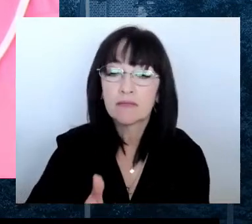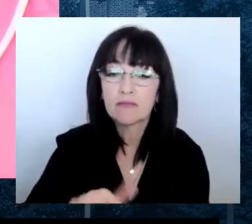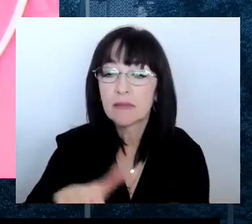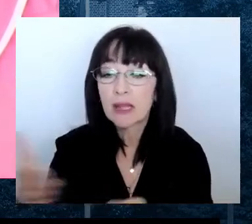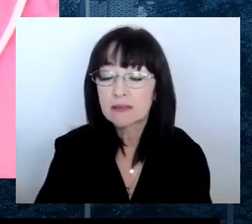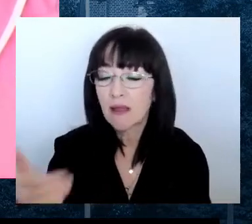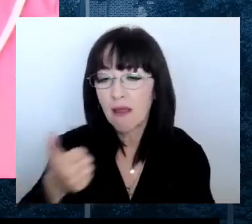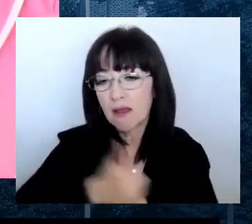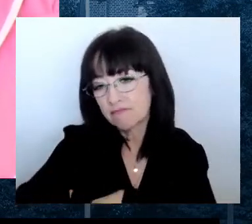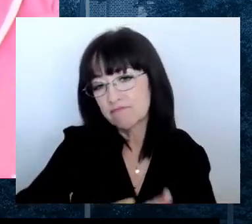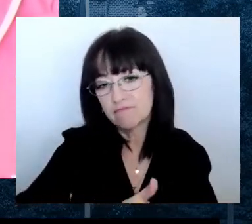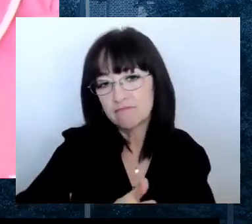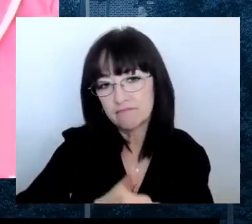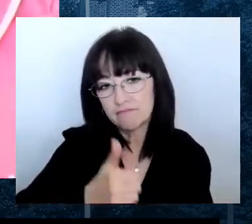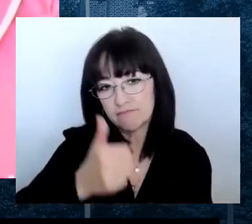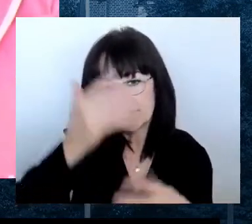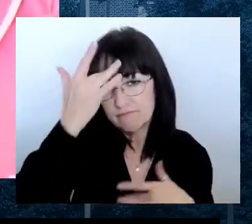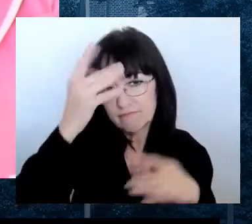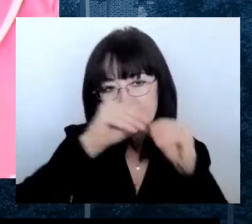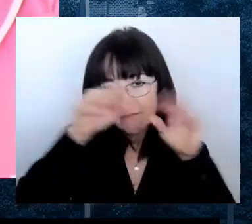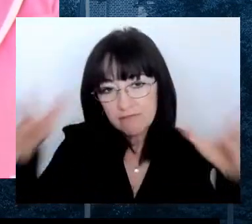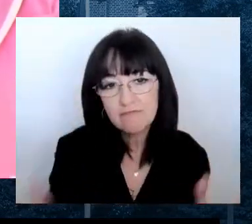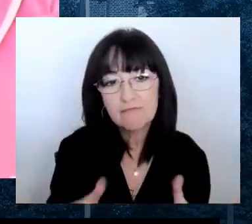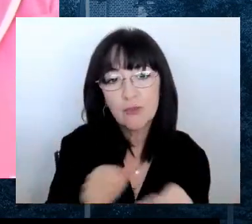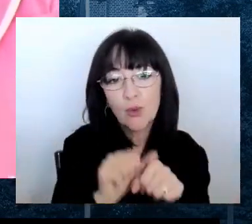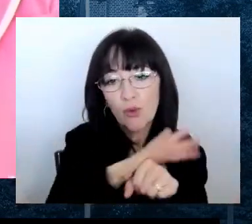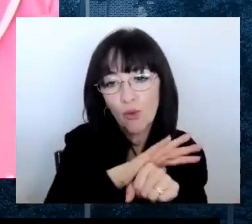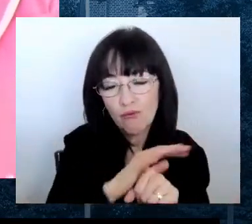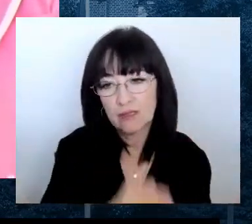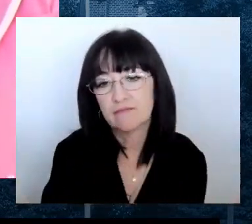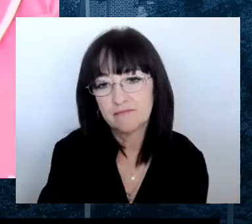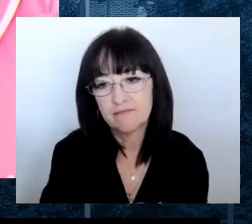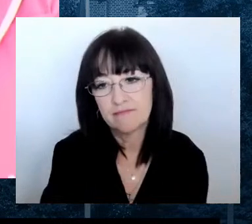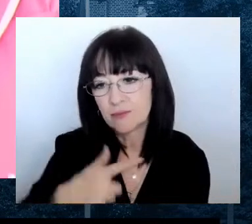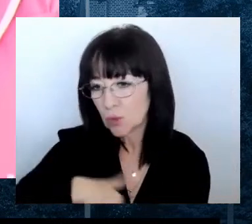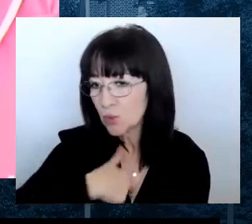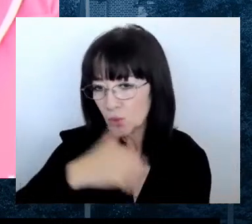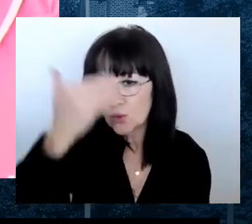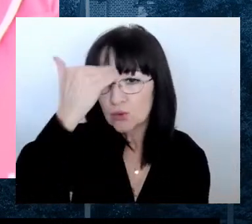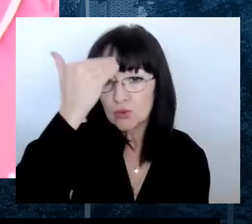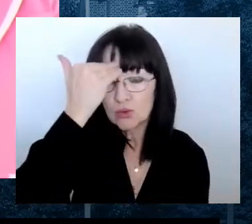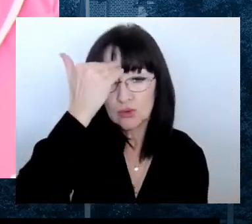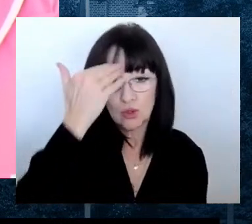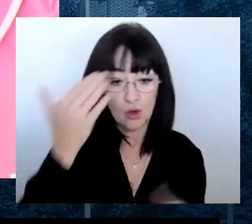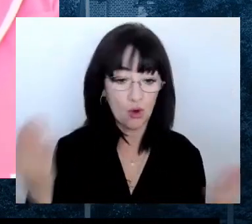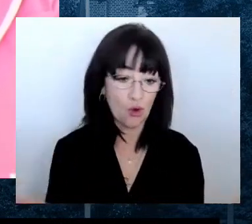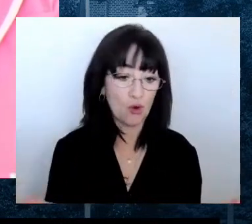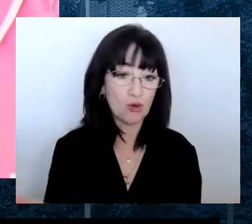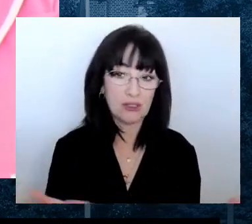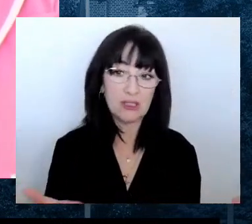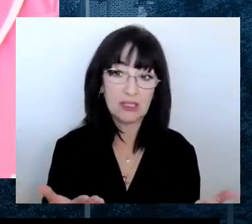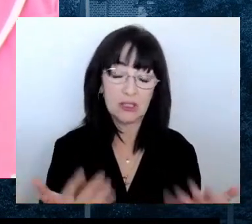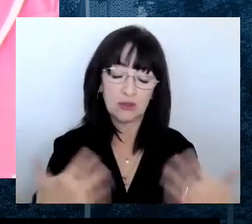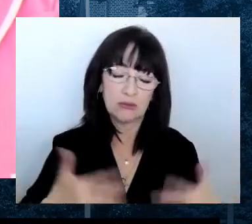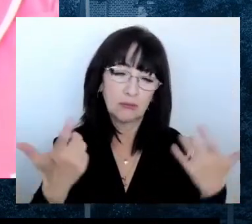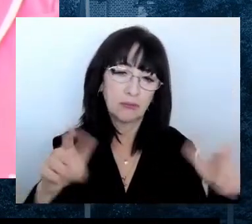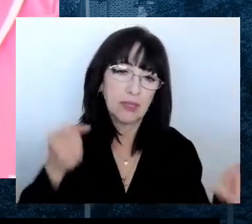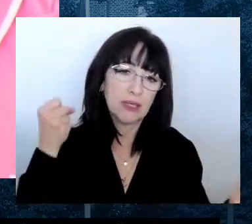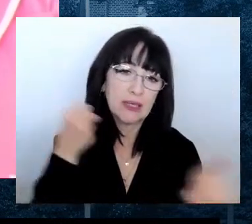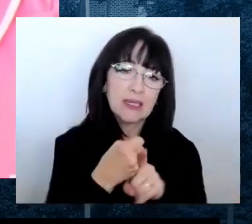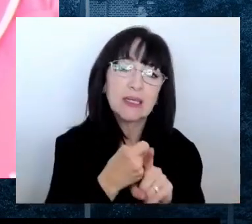We stood to remember how Delaware has been impacted by this pandemic. A few days later, our nation crossed